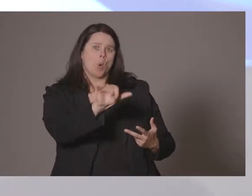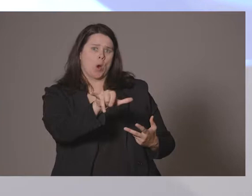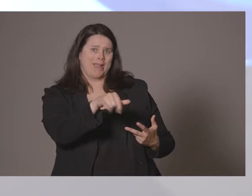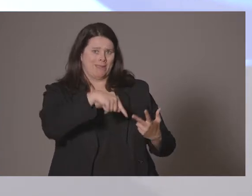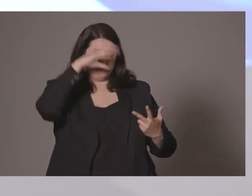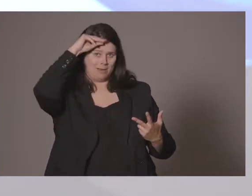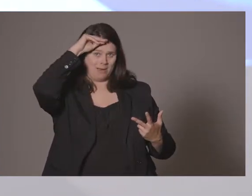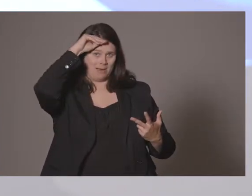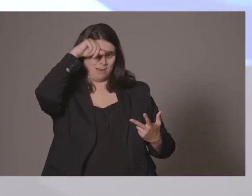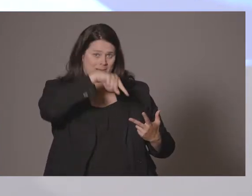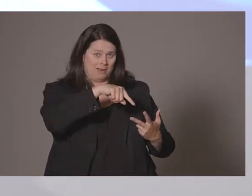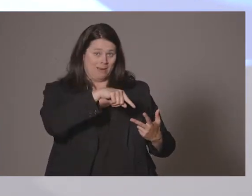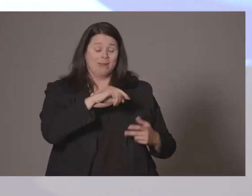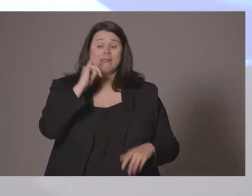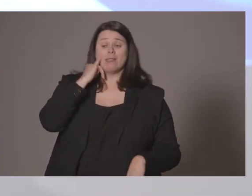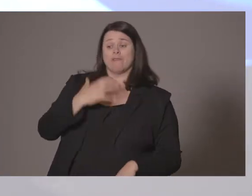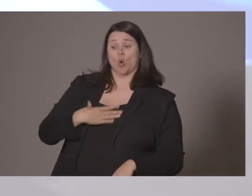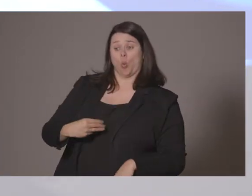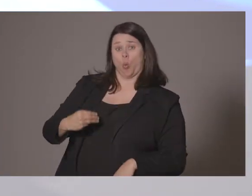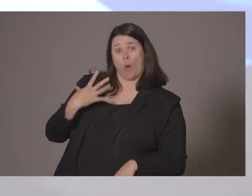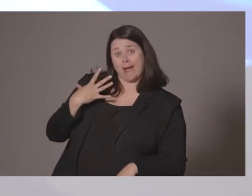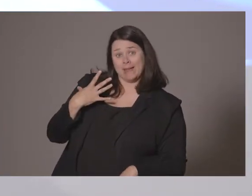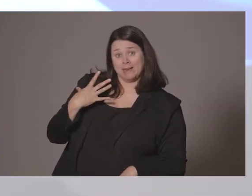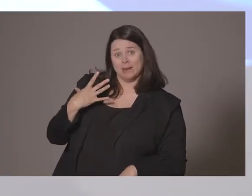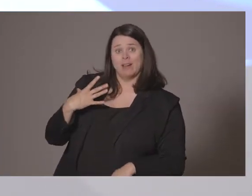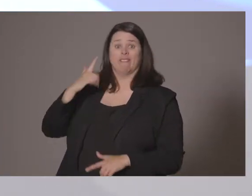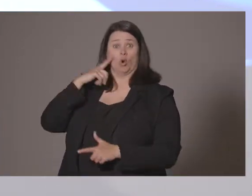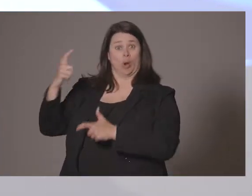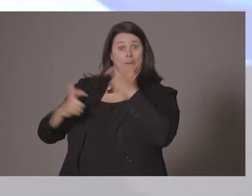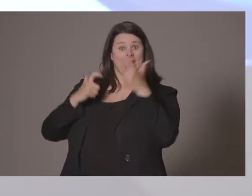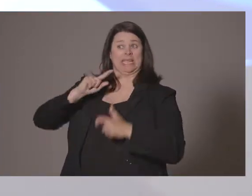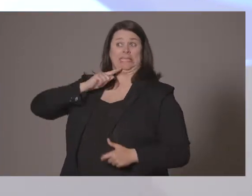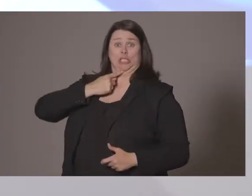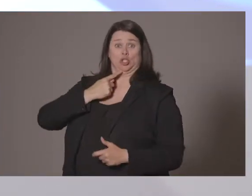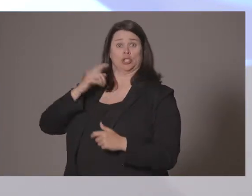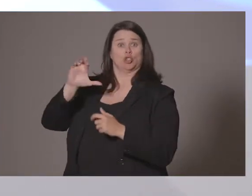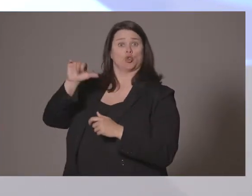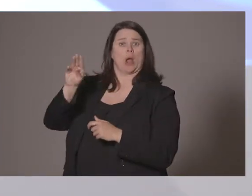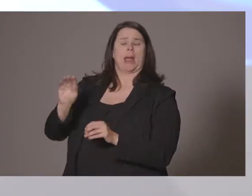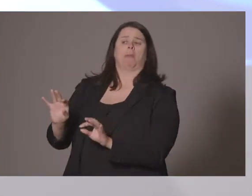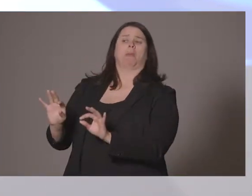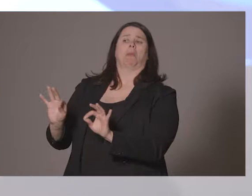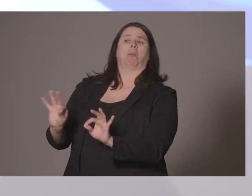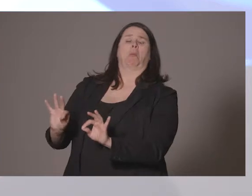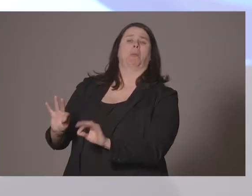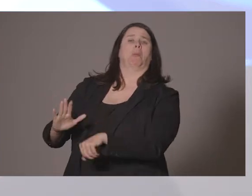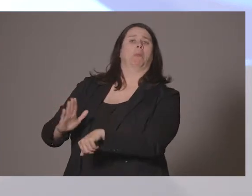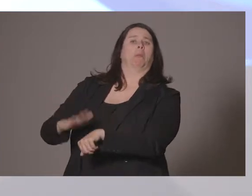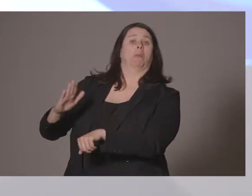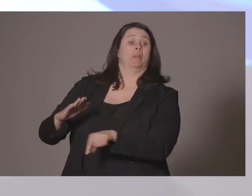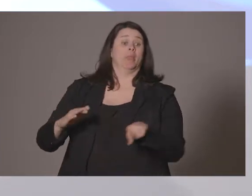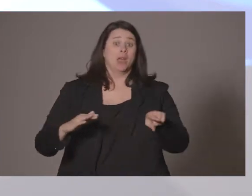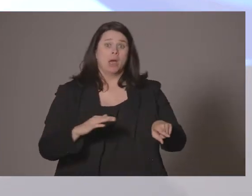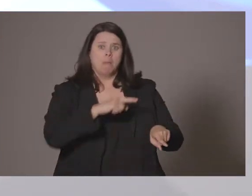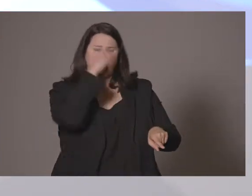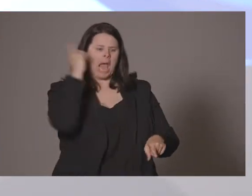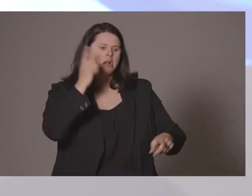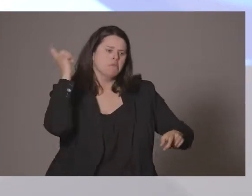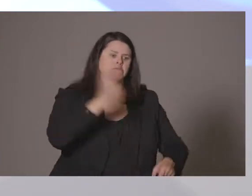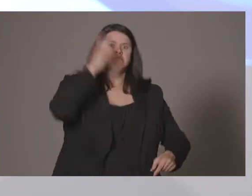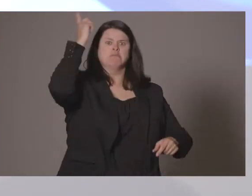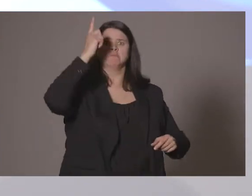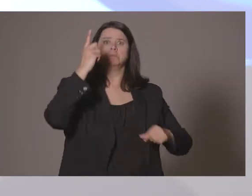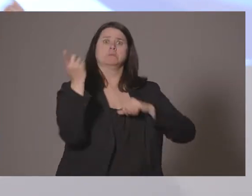circumstances than when they are white for major crimes. So there is some research showing that, for example, if